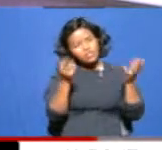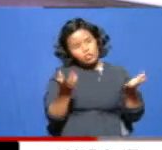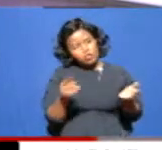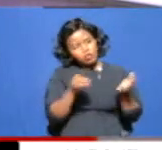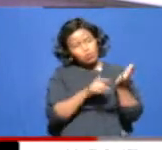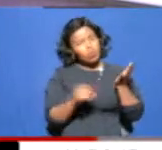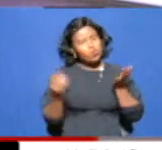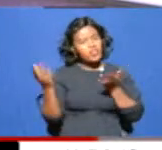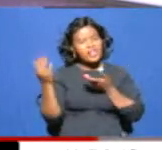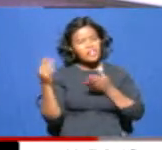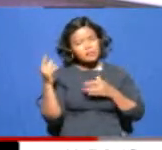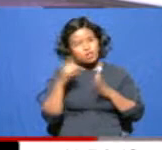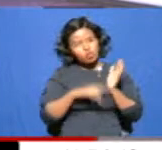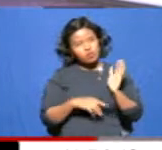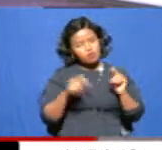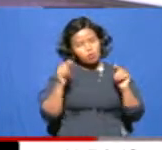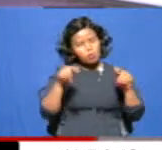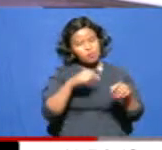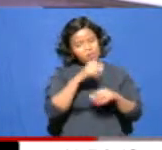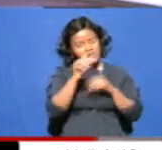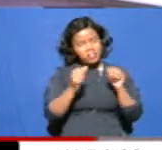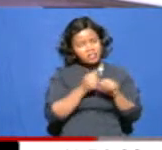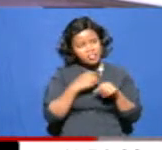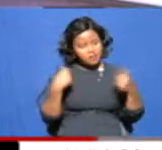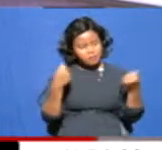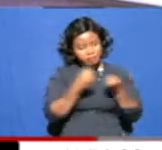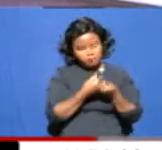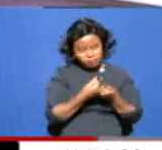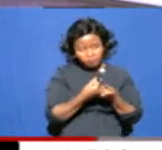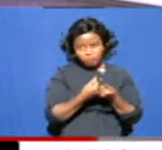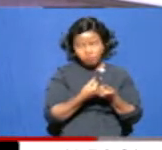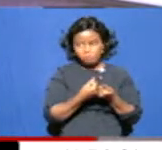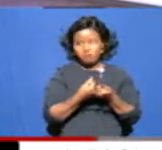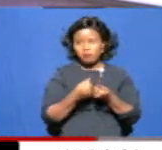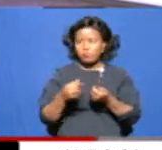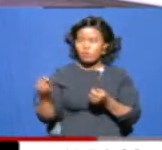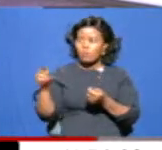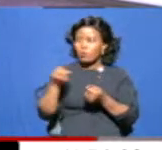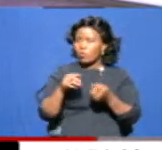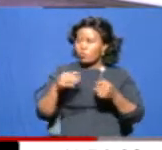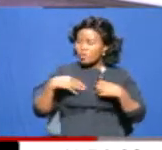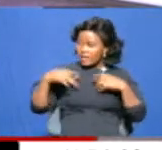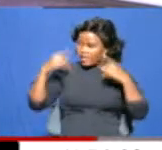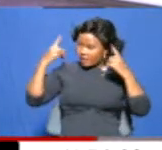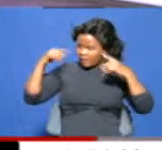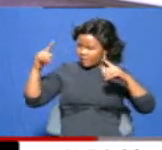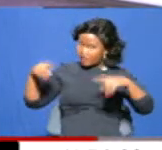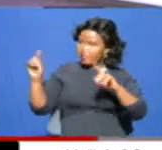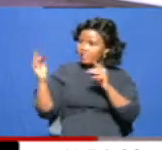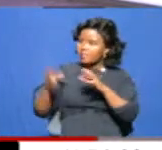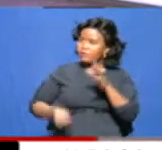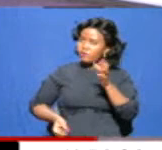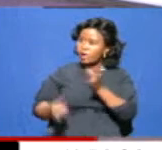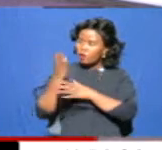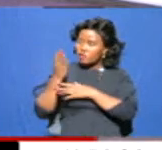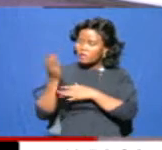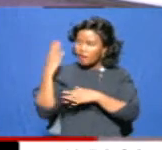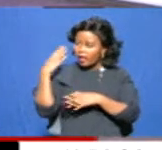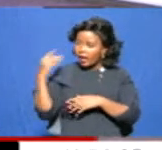from this year's Karamoja Super Cup? We had a very successful launch last weekend, 30th of October.